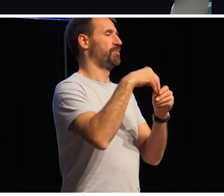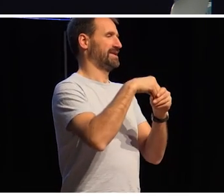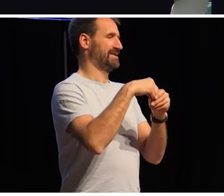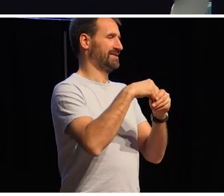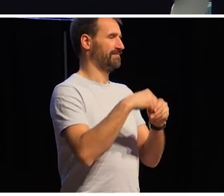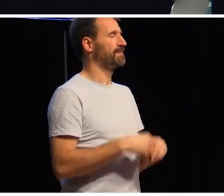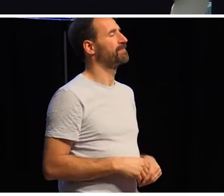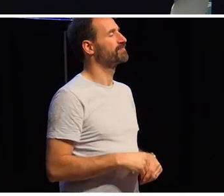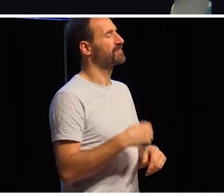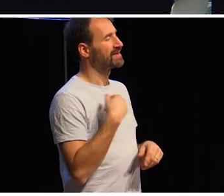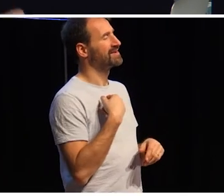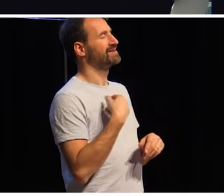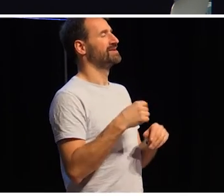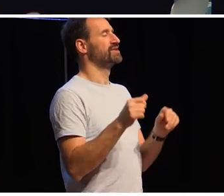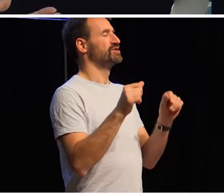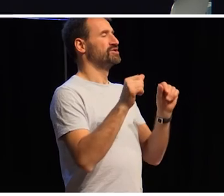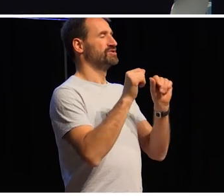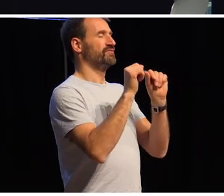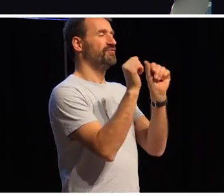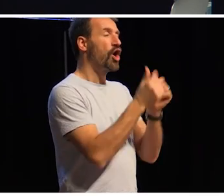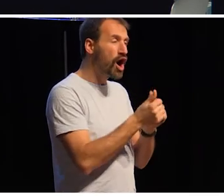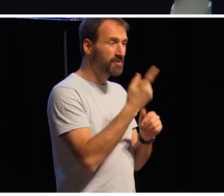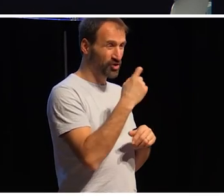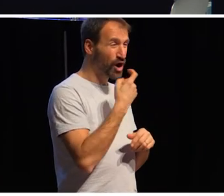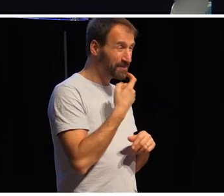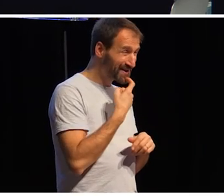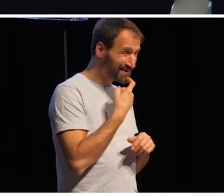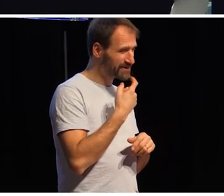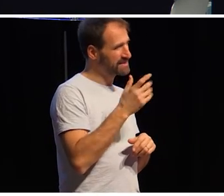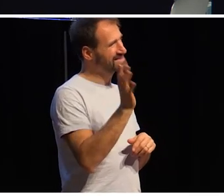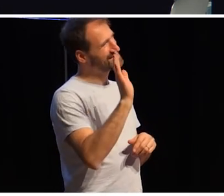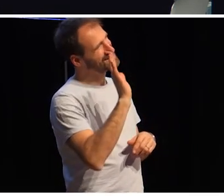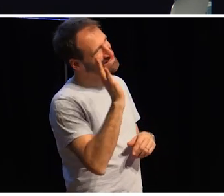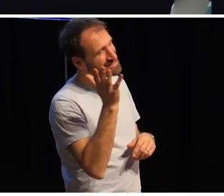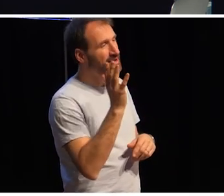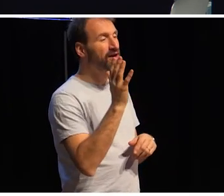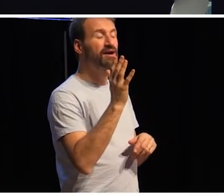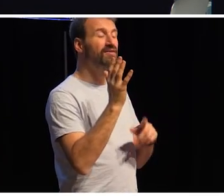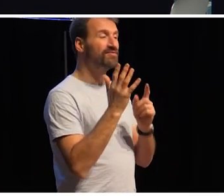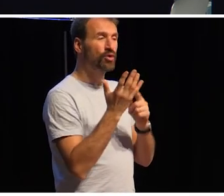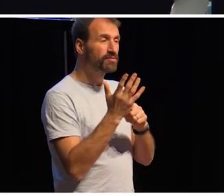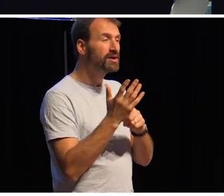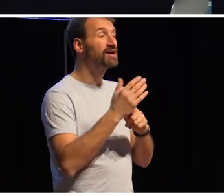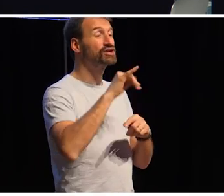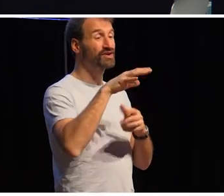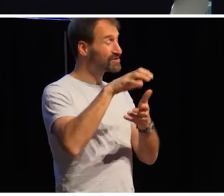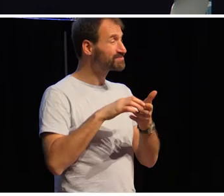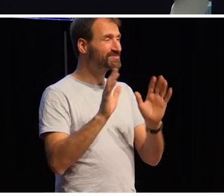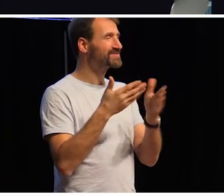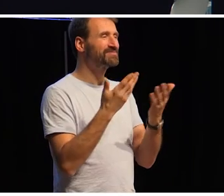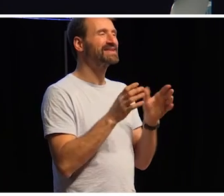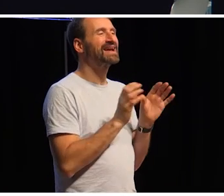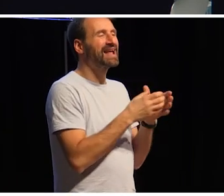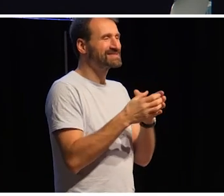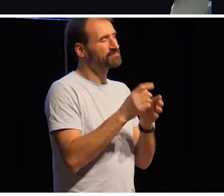of object and I wave my hands. Since JavaScript doesn't have classes, or it didn't until ES6, but that's